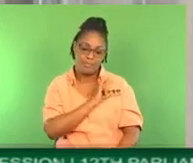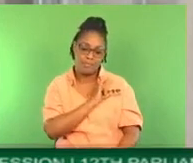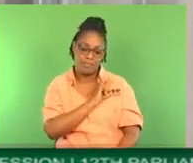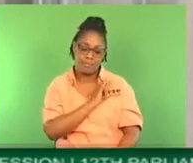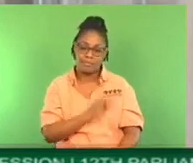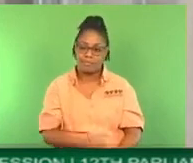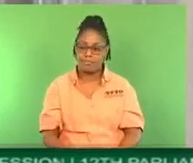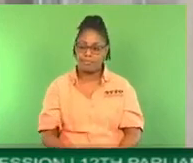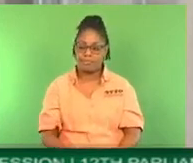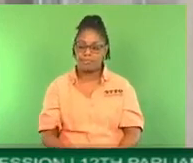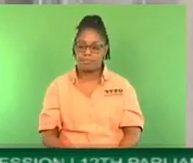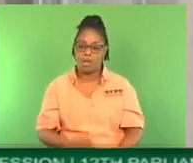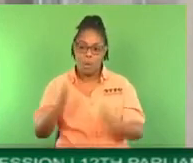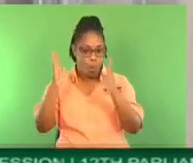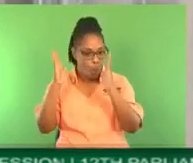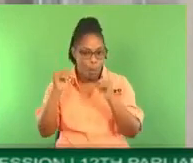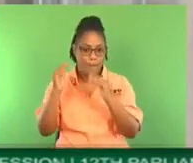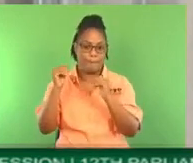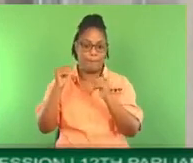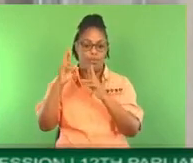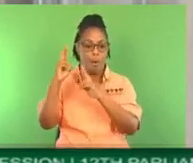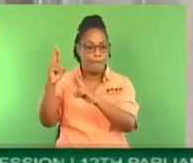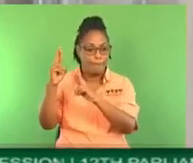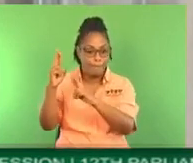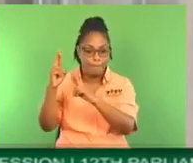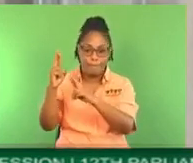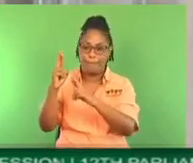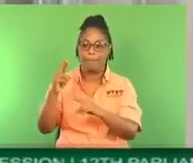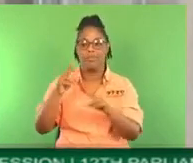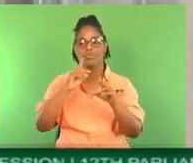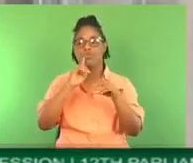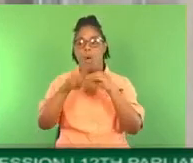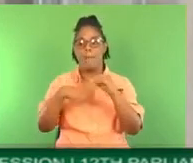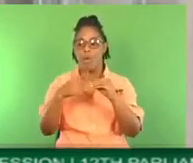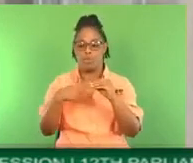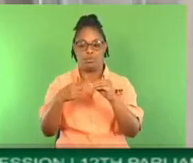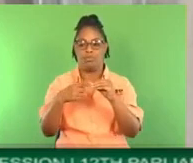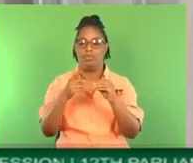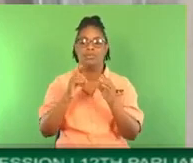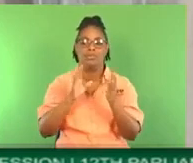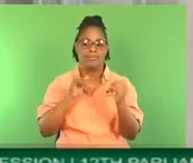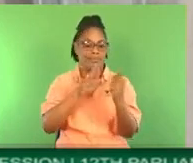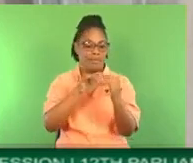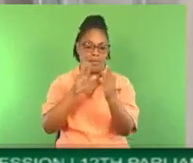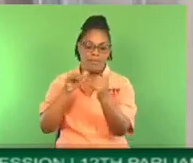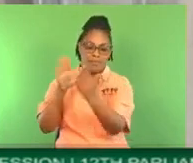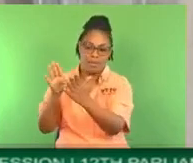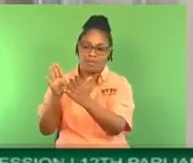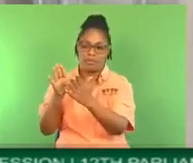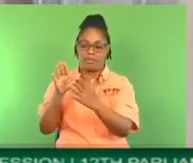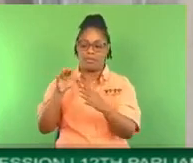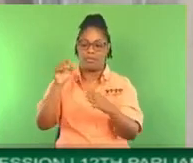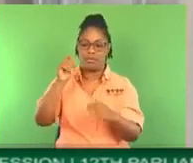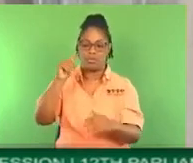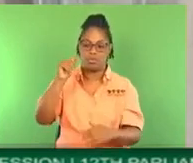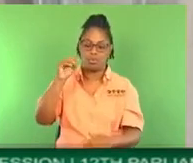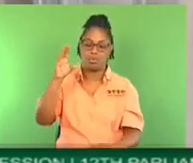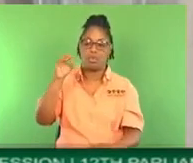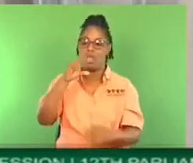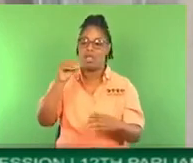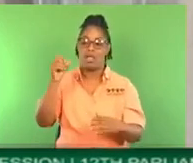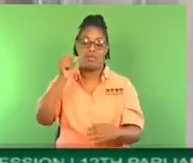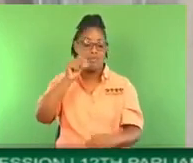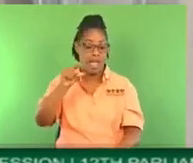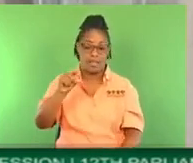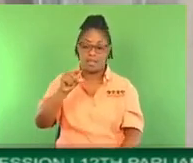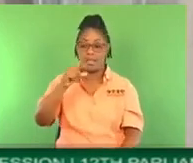my colleague again would speak about the disaster in the constituency, both in Toco, Sangre Grande, because as you know,